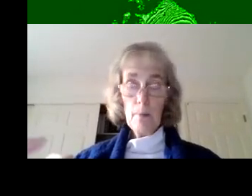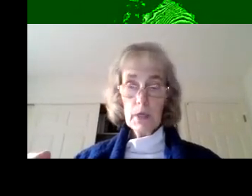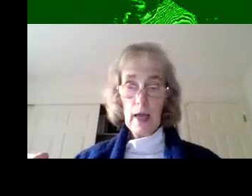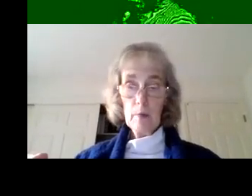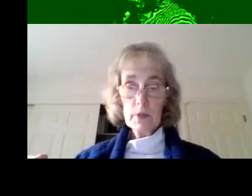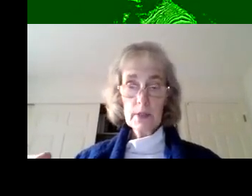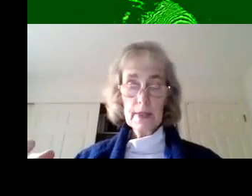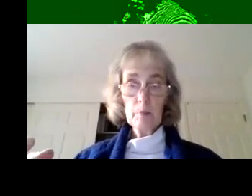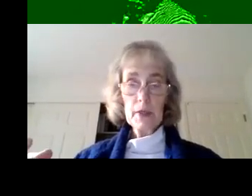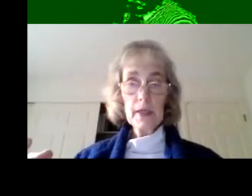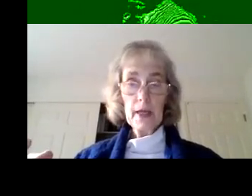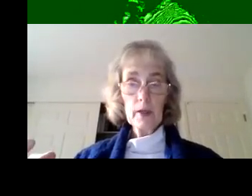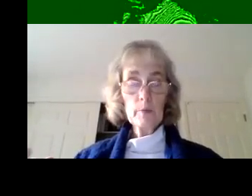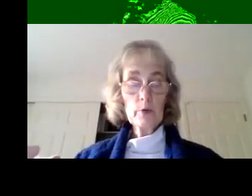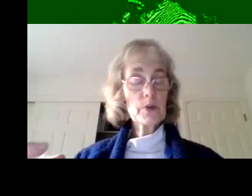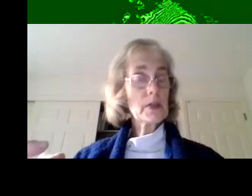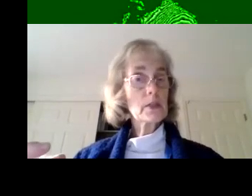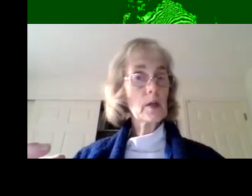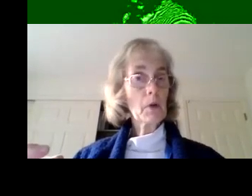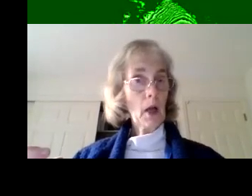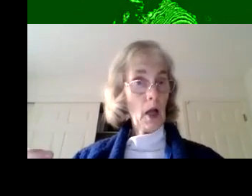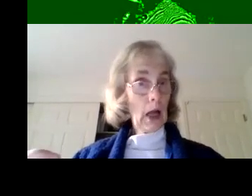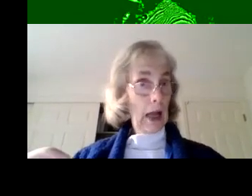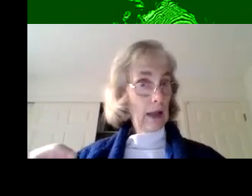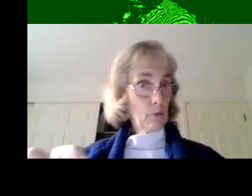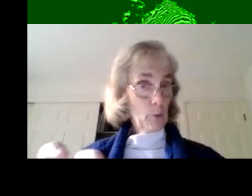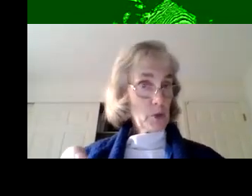that sometimes the cell-mediated immune system